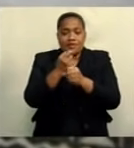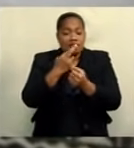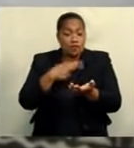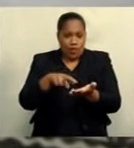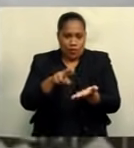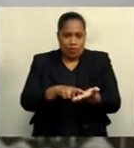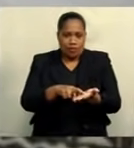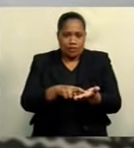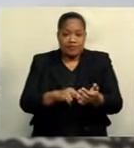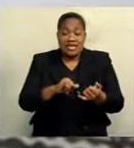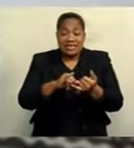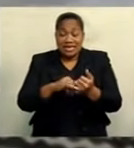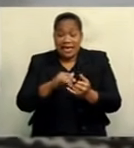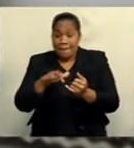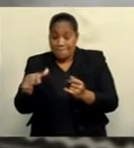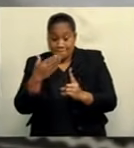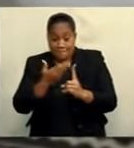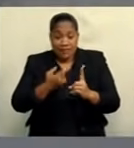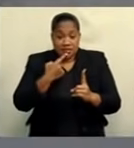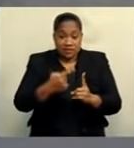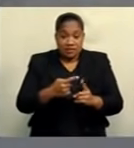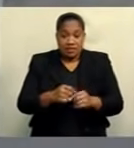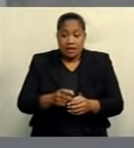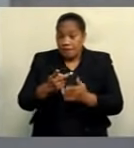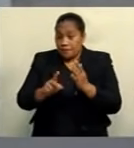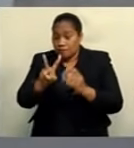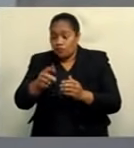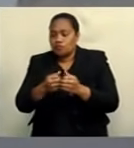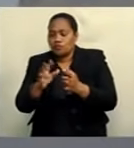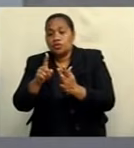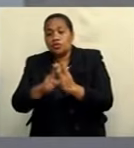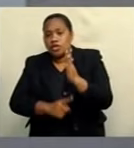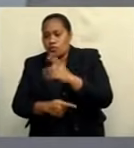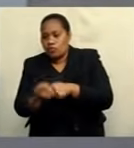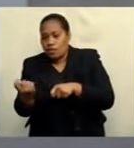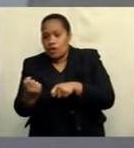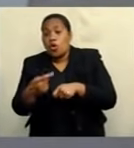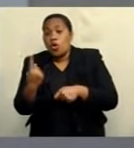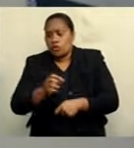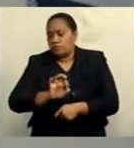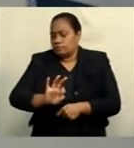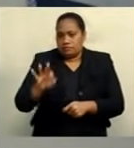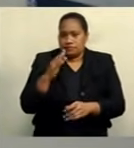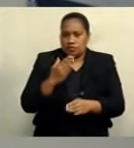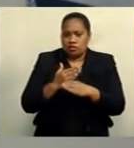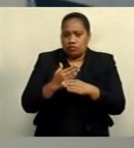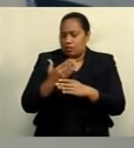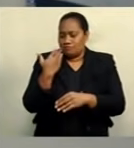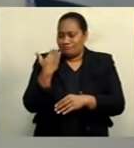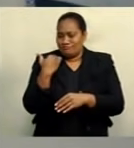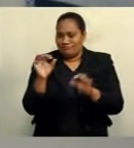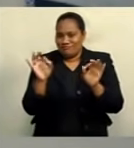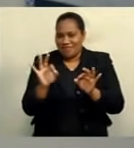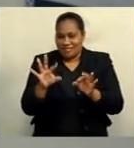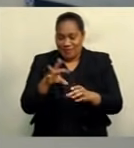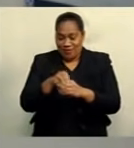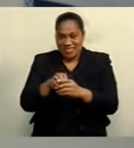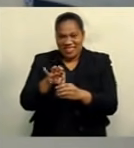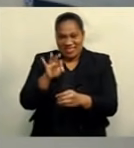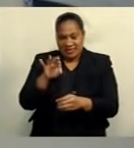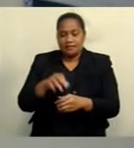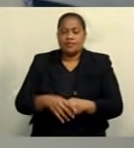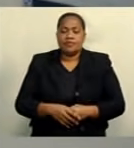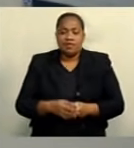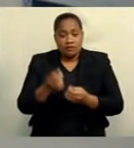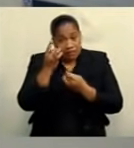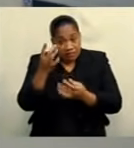Sanim says phase 2 will begin in January for those who have not worked for the FEO previously. Details of the third phase will be